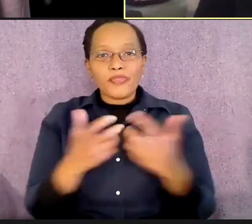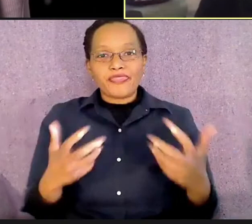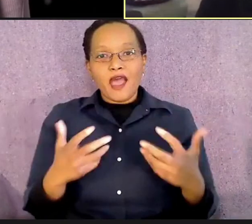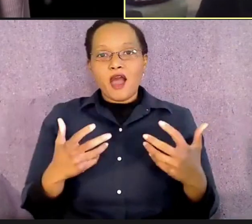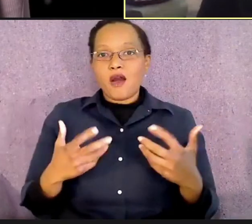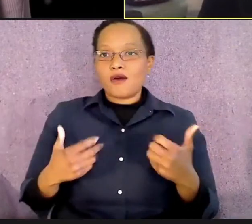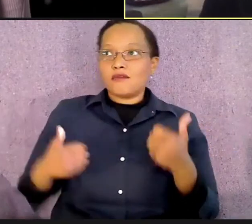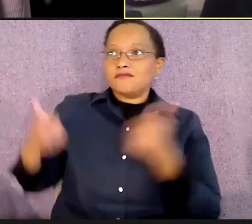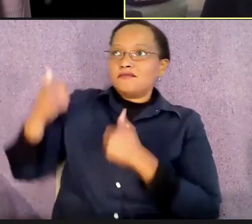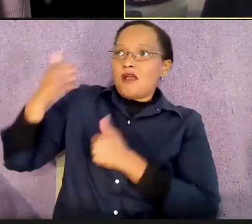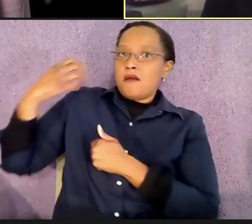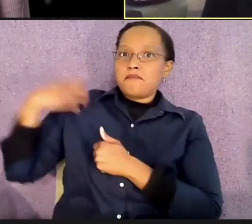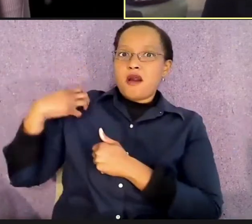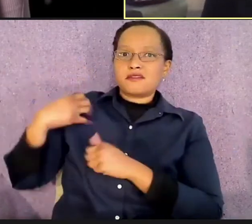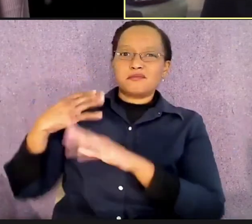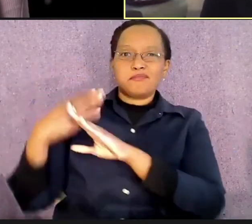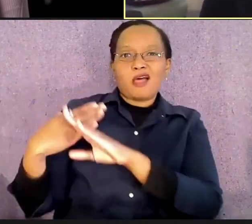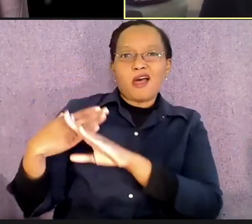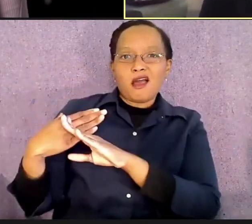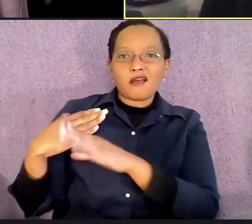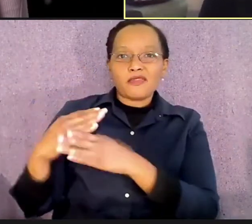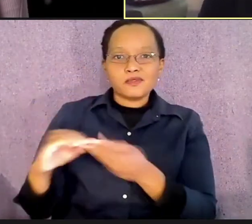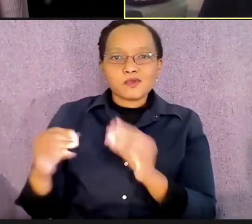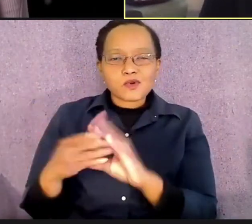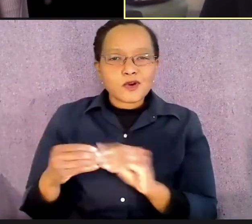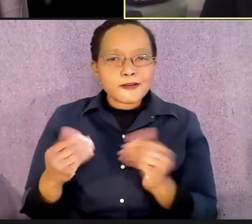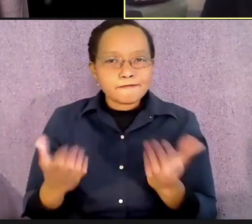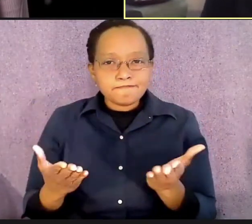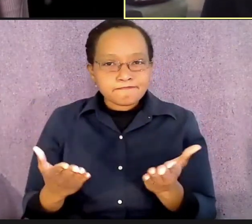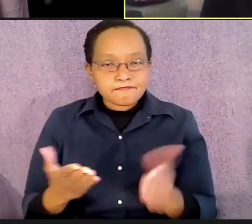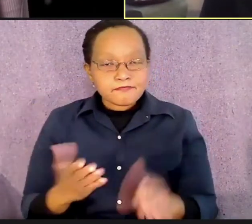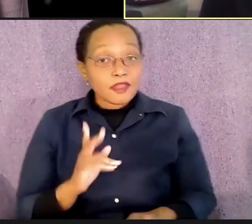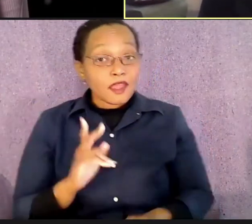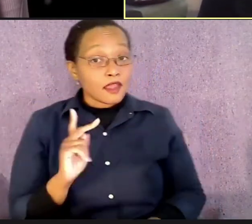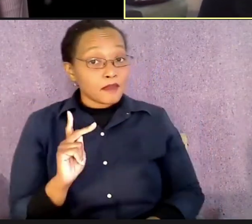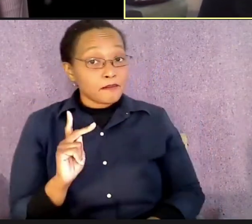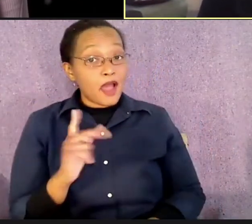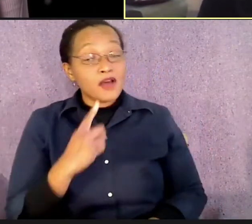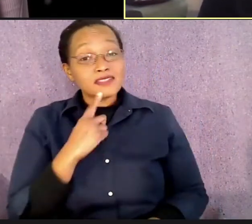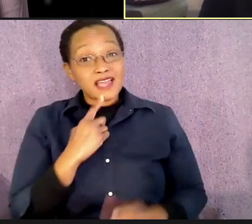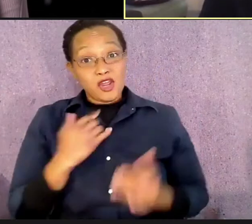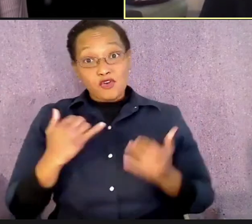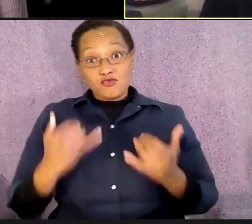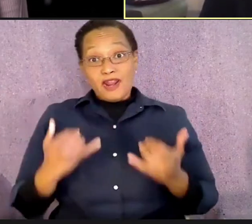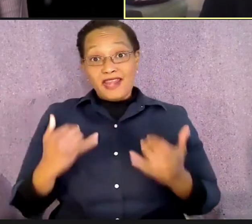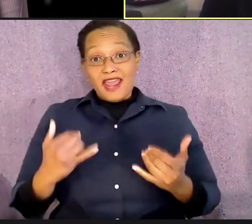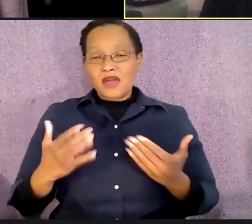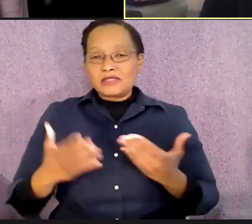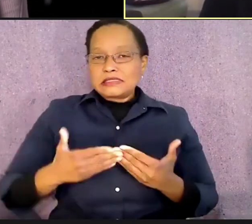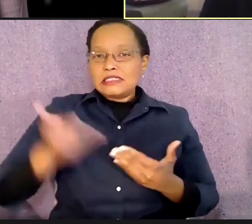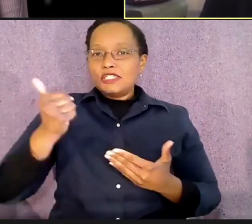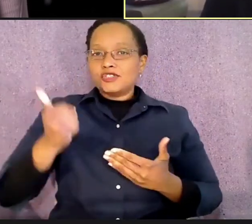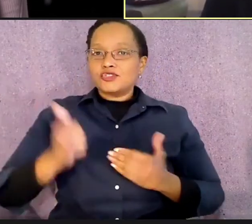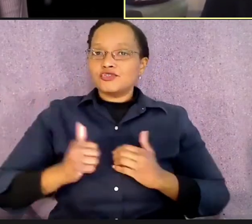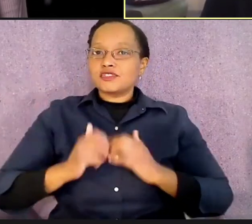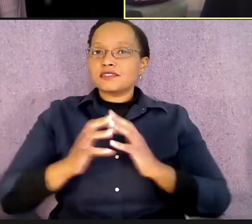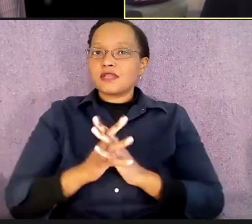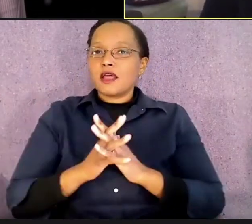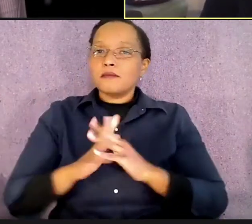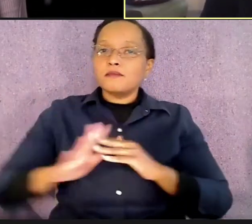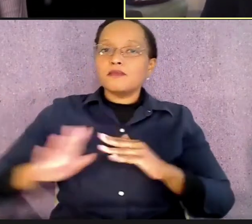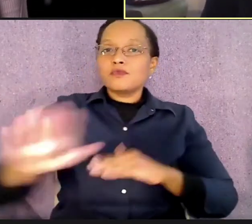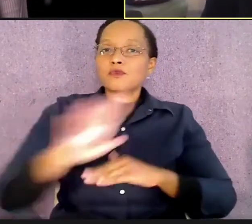think understand that we're at a time where it is much easier to build your own platform. That if you are telling stories